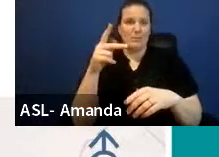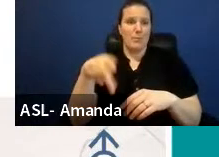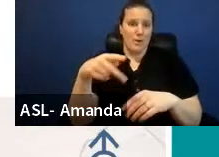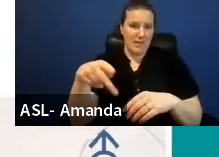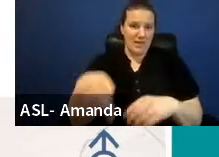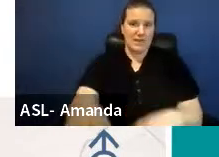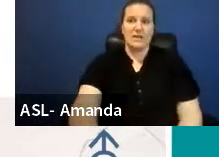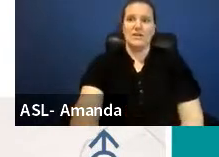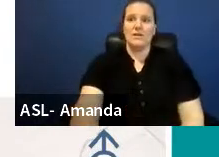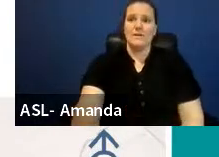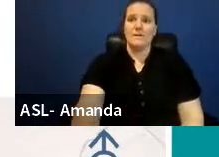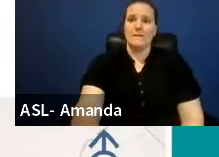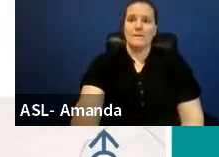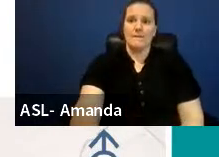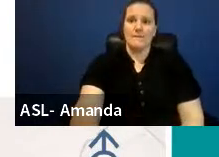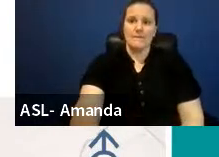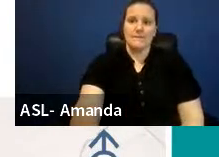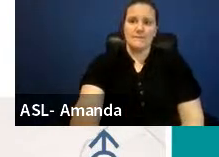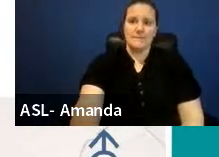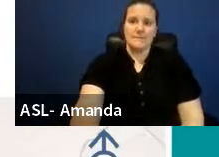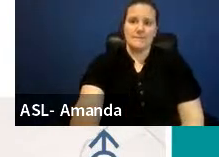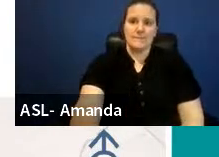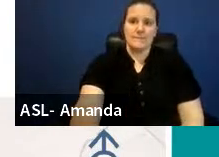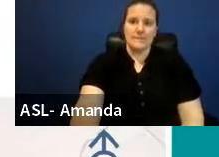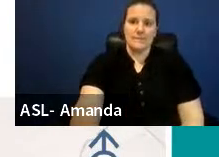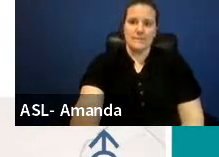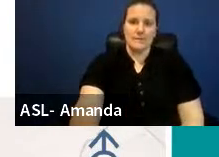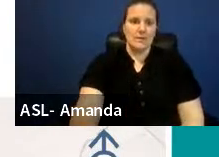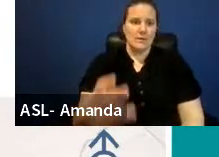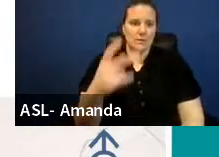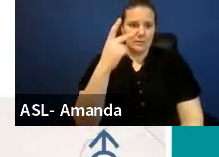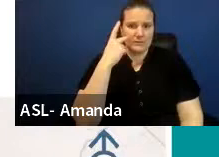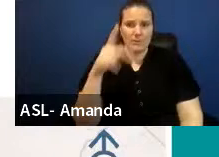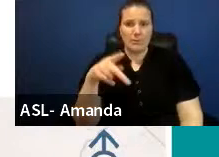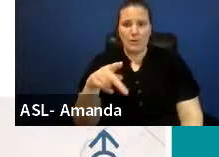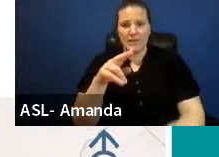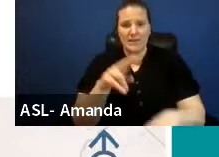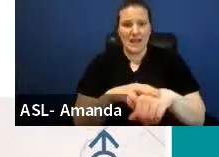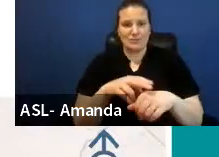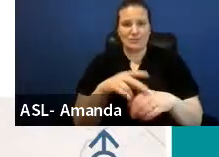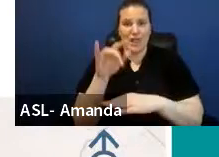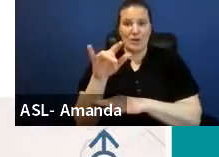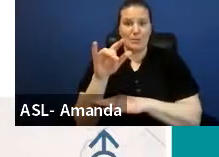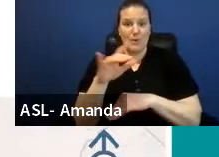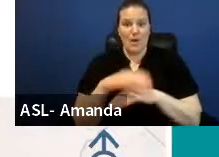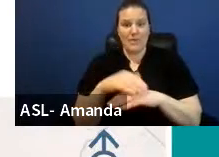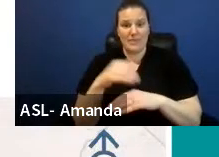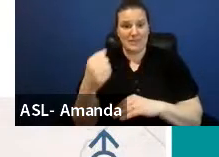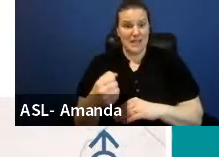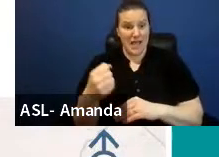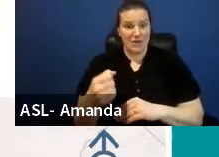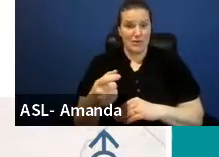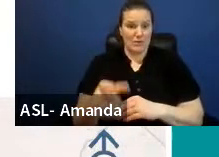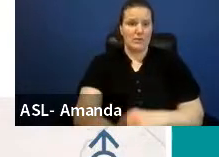we've got and there is a Portland International Airport on the south bank. You'll keep moving